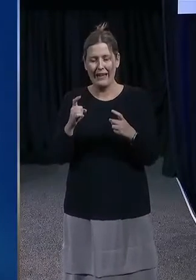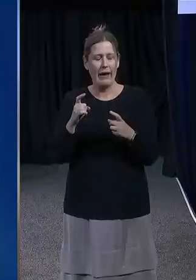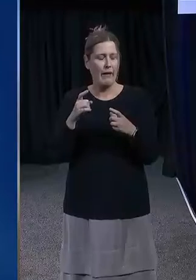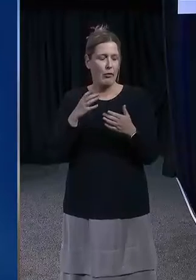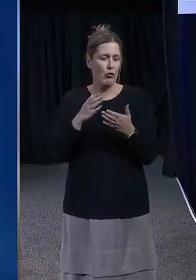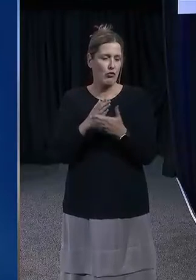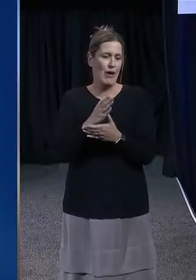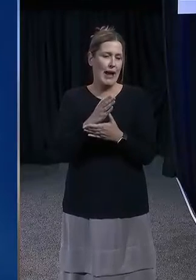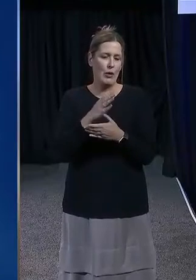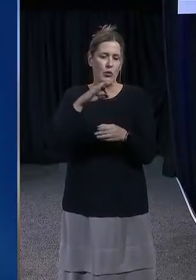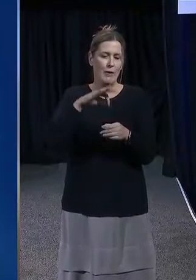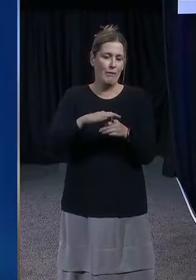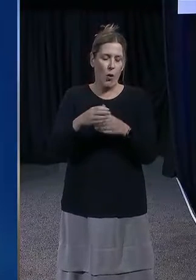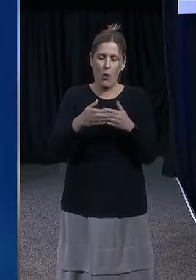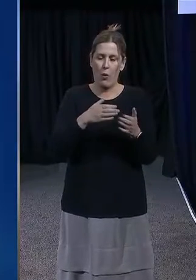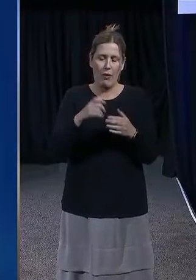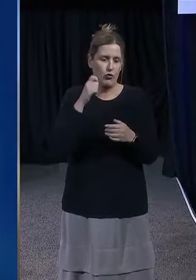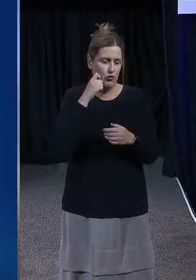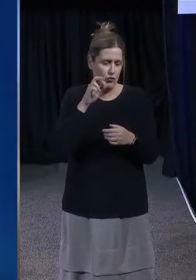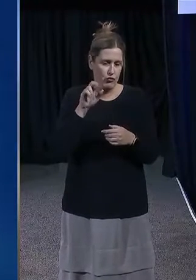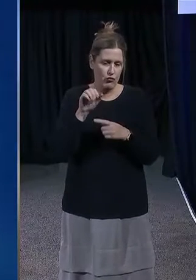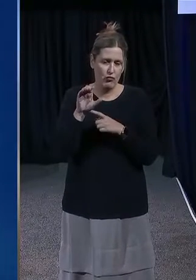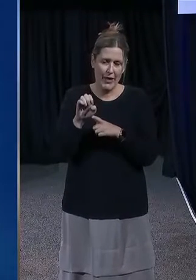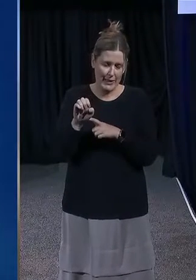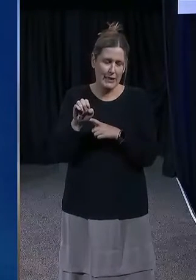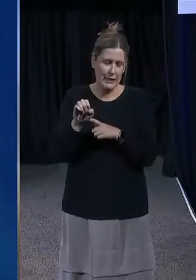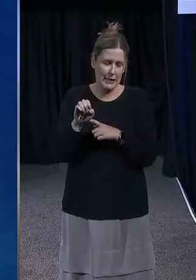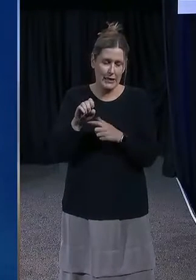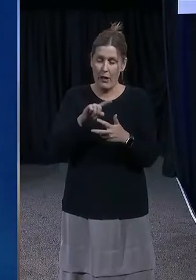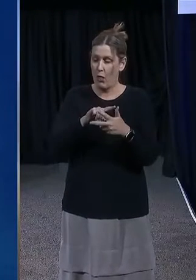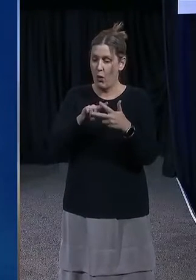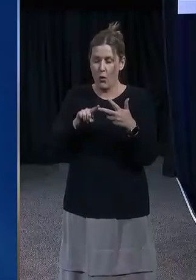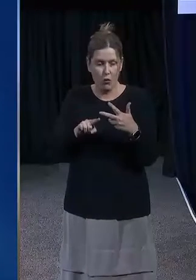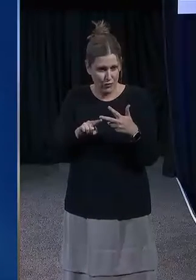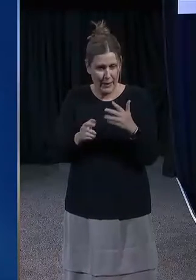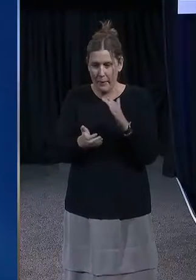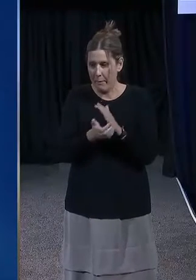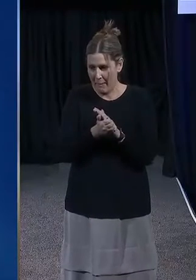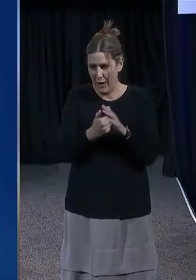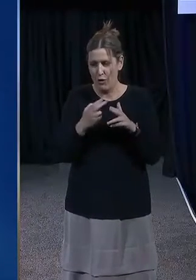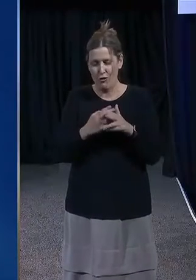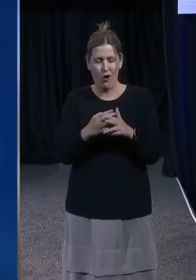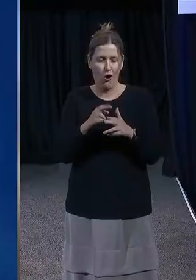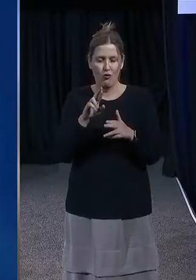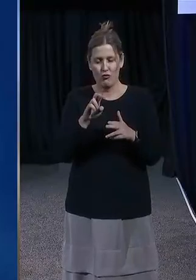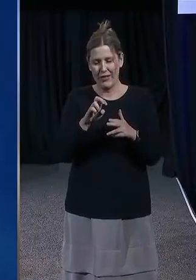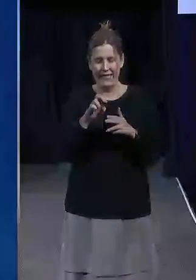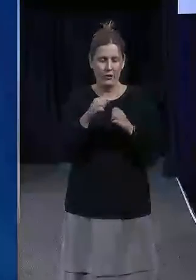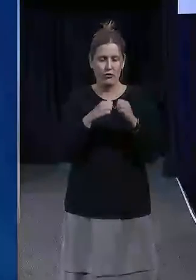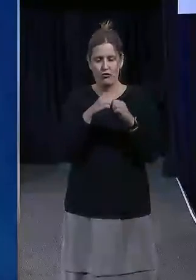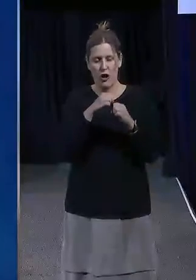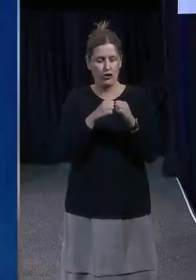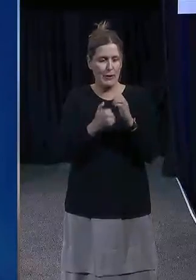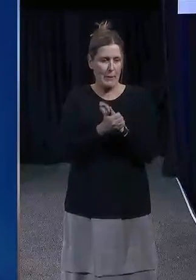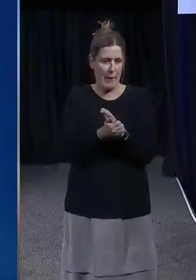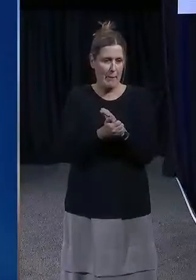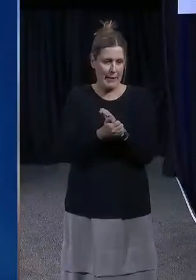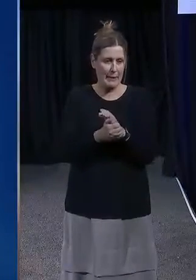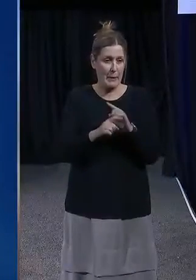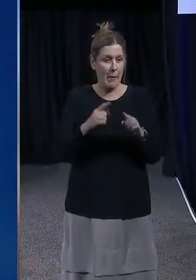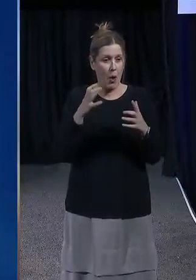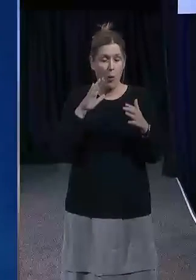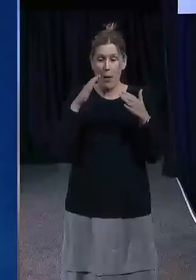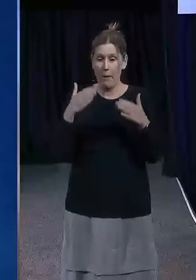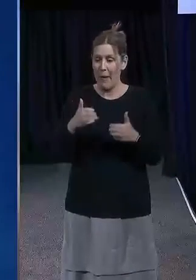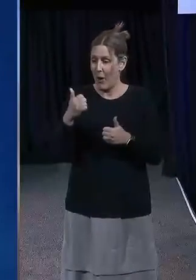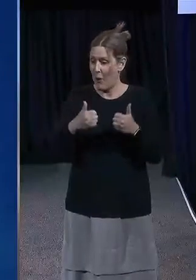vote despite your race. And these 3 amendments are called the Reconstruction Amendments. Now, the one I want you to pay most attention to